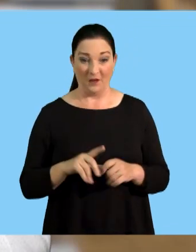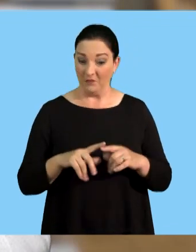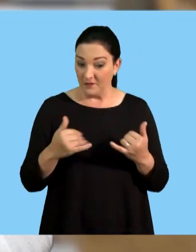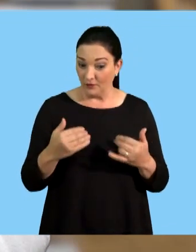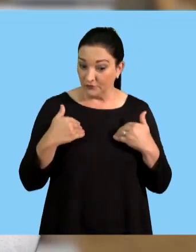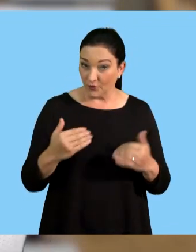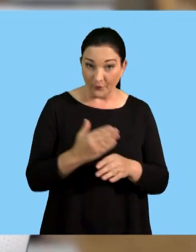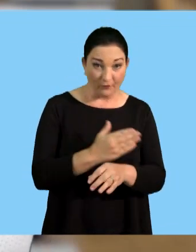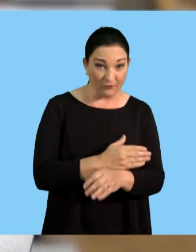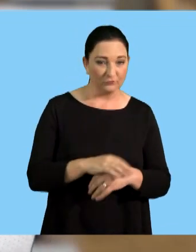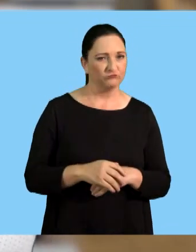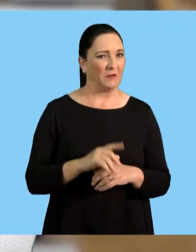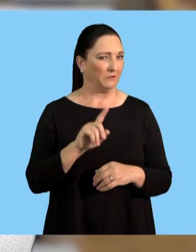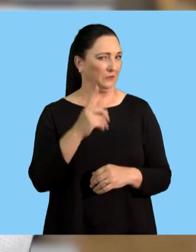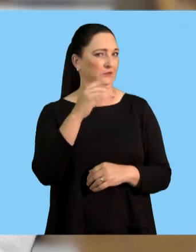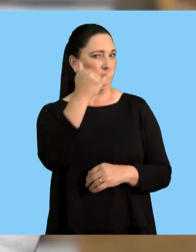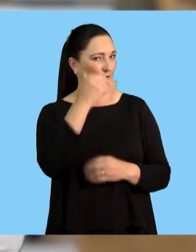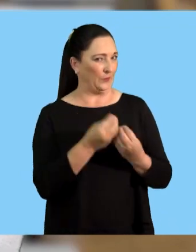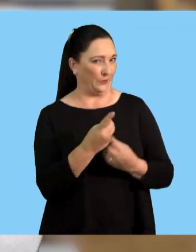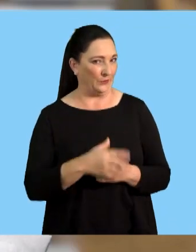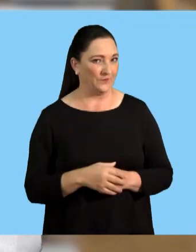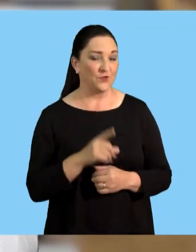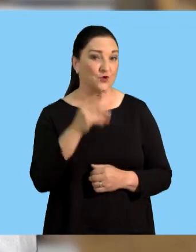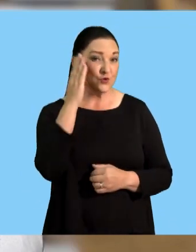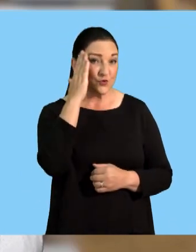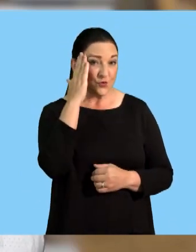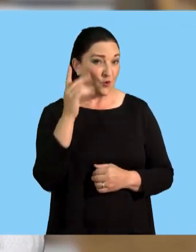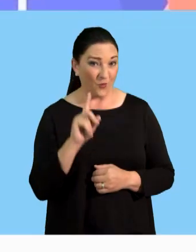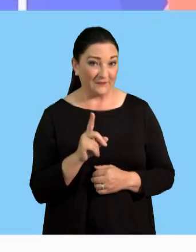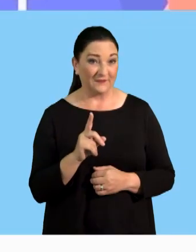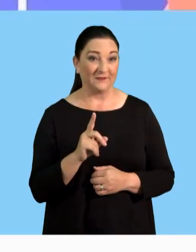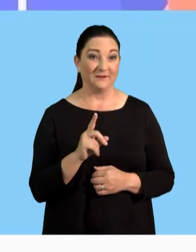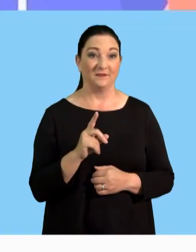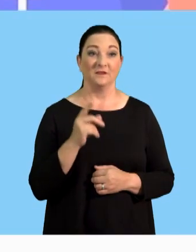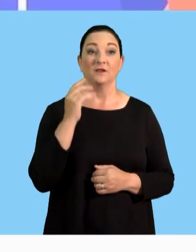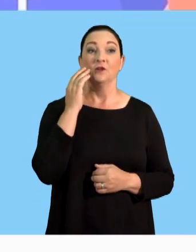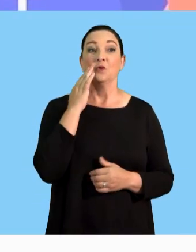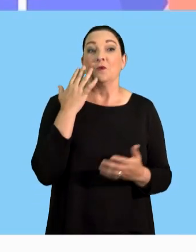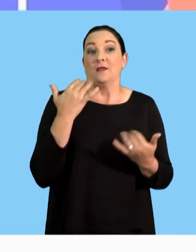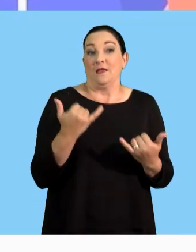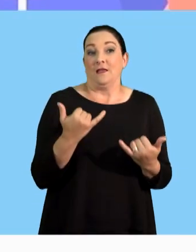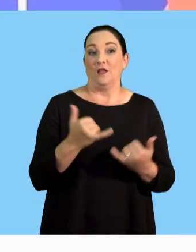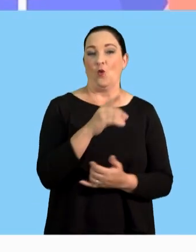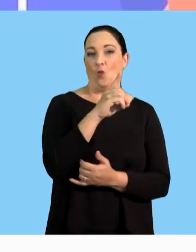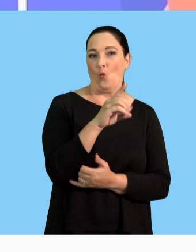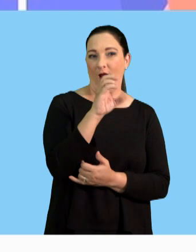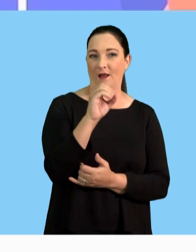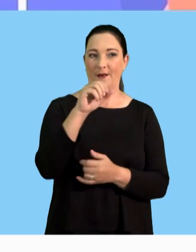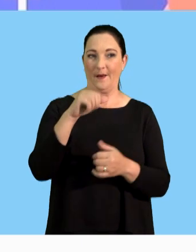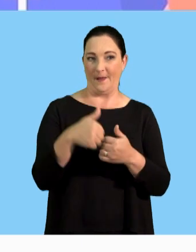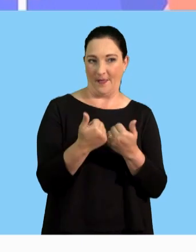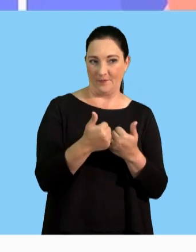with the lesson, let me quickly check with you. Did you know that it is estimated that if you played 100 games of Lotto a